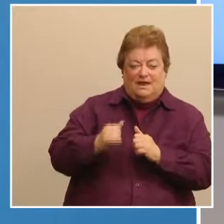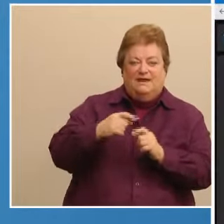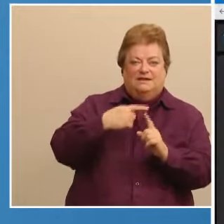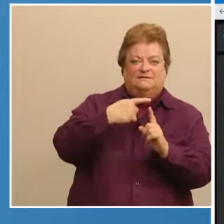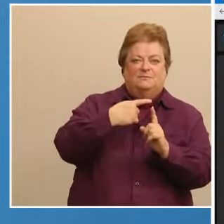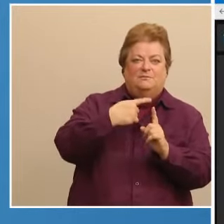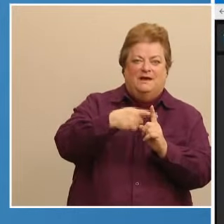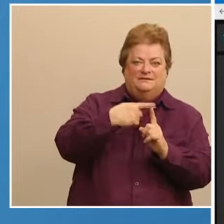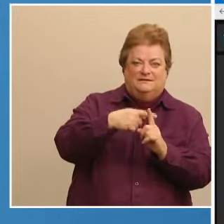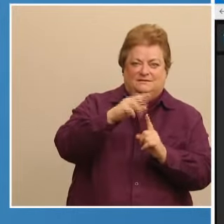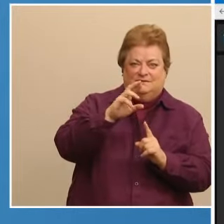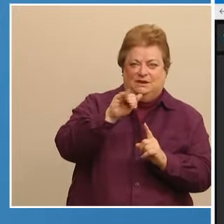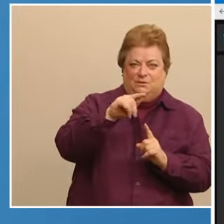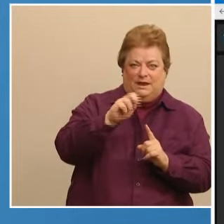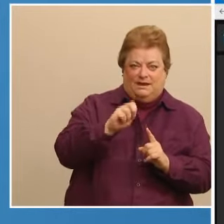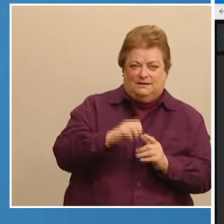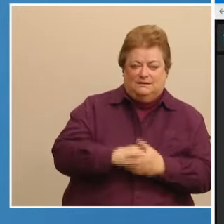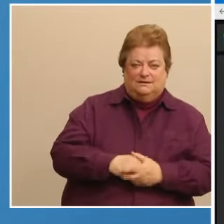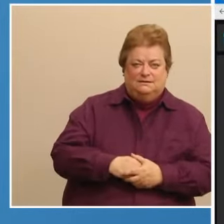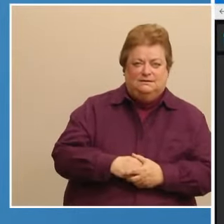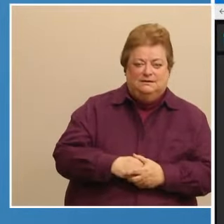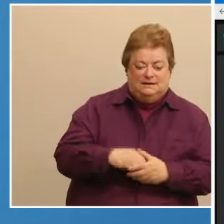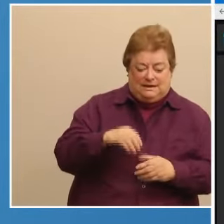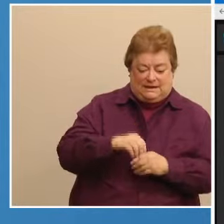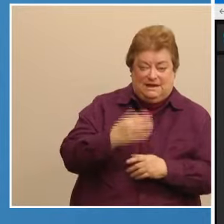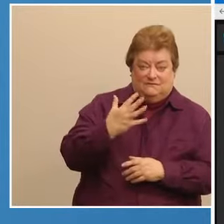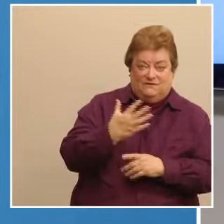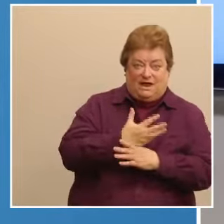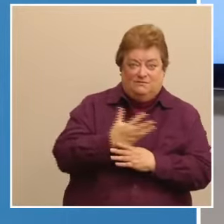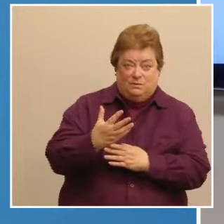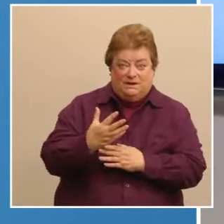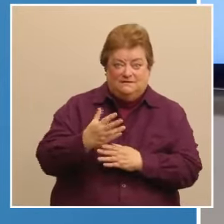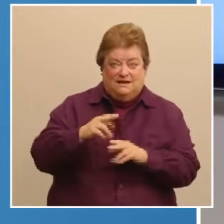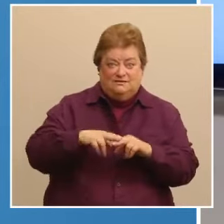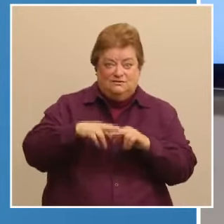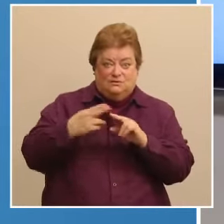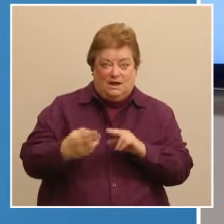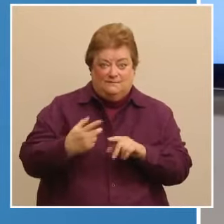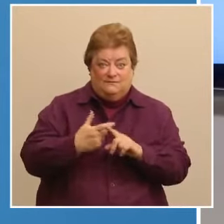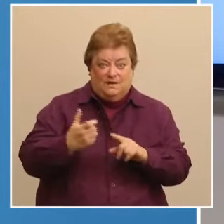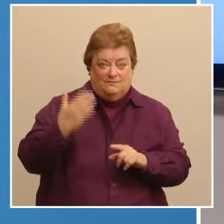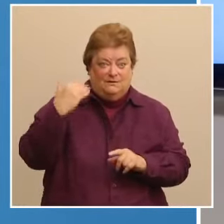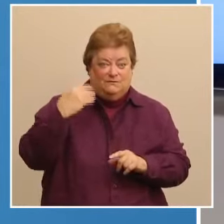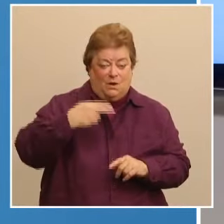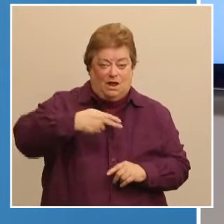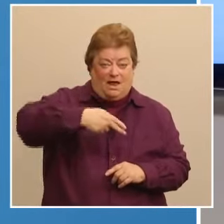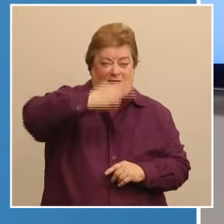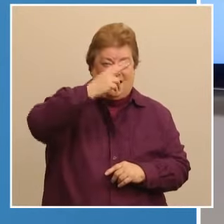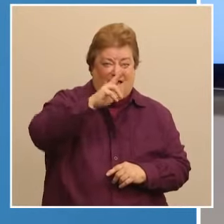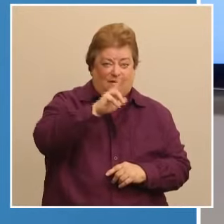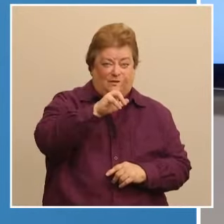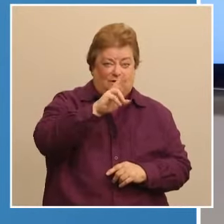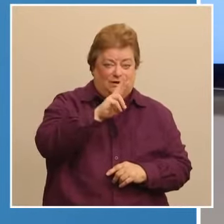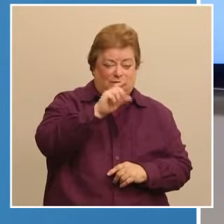the positivity rate. In 5 weeks, it has dropped from a near all-time high